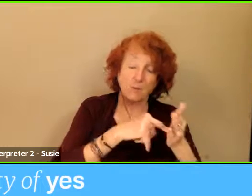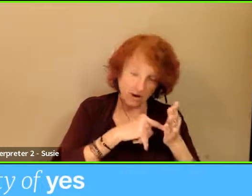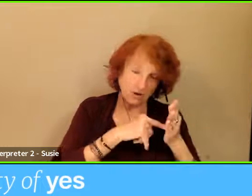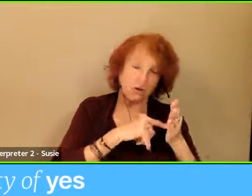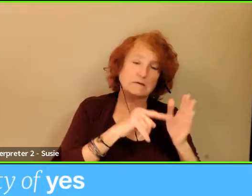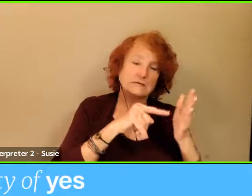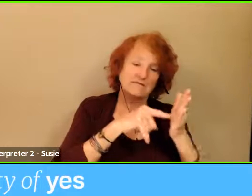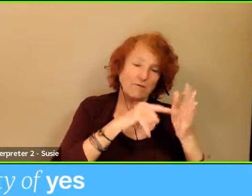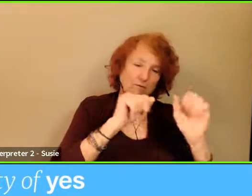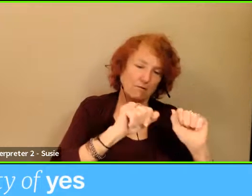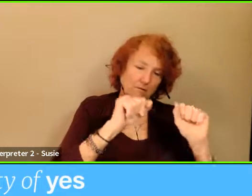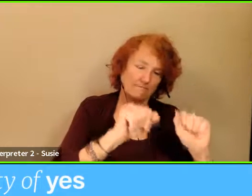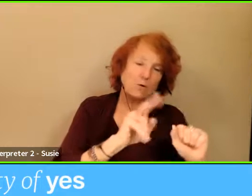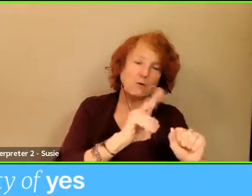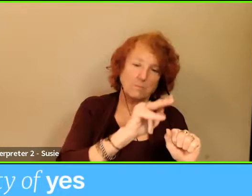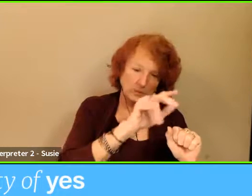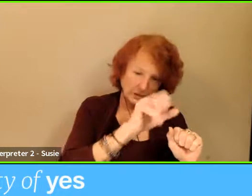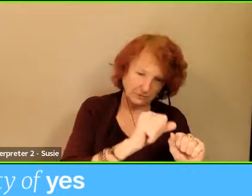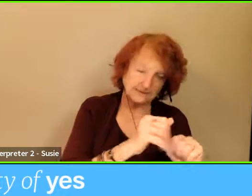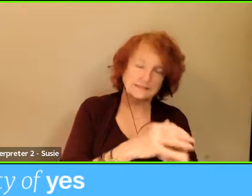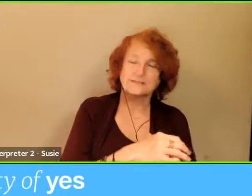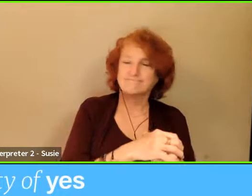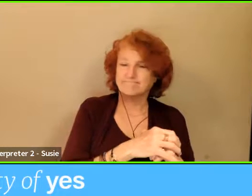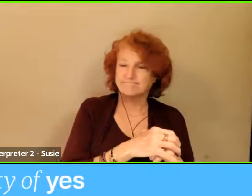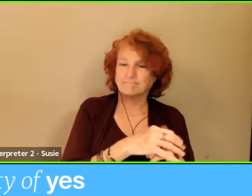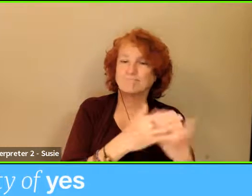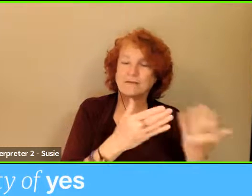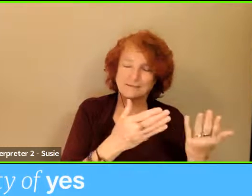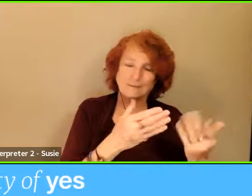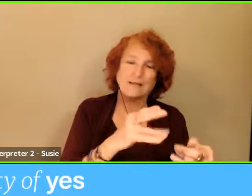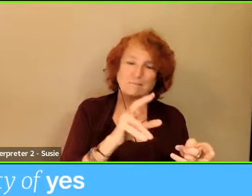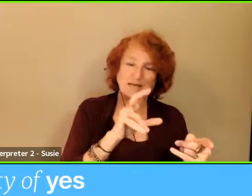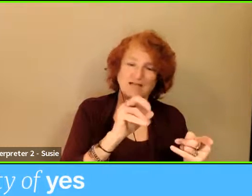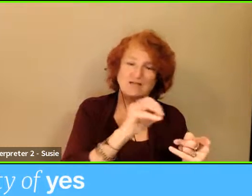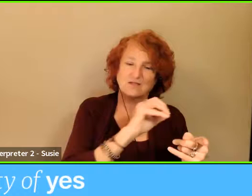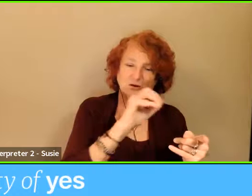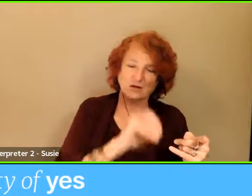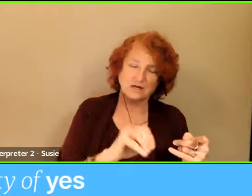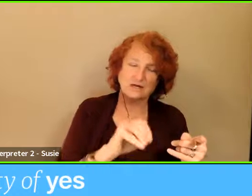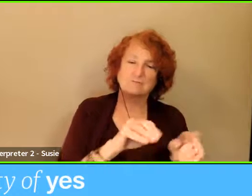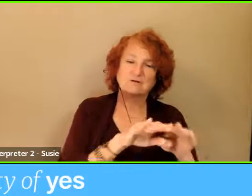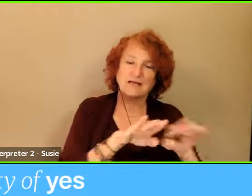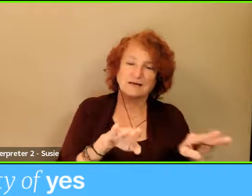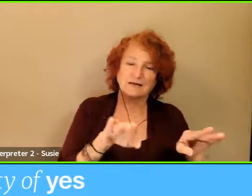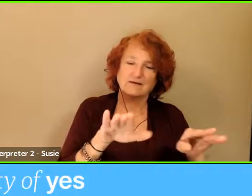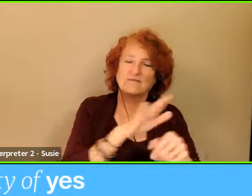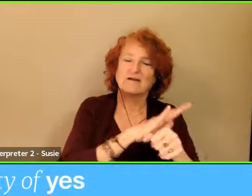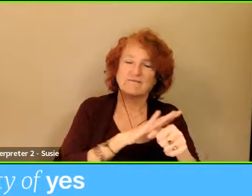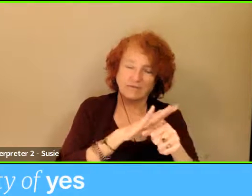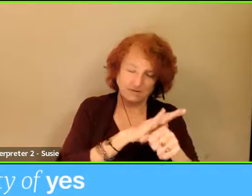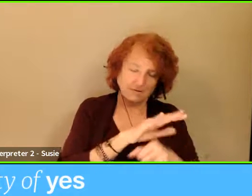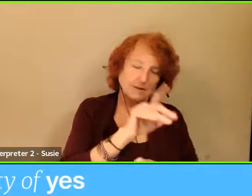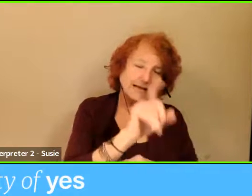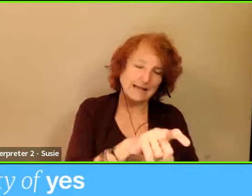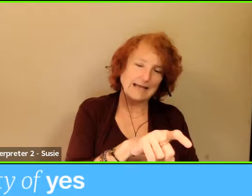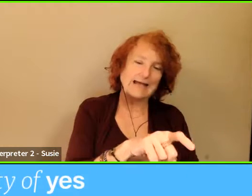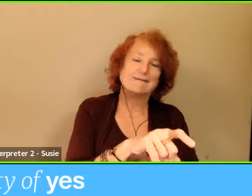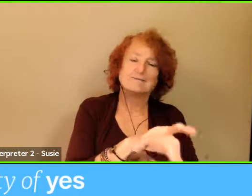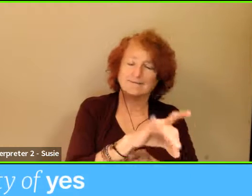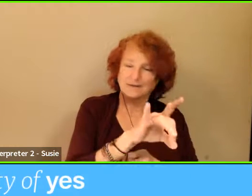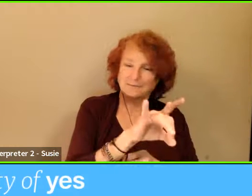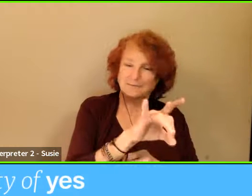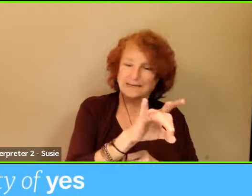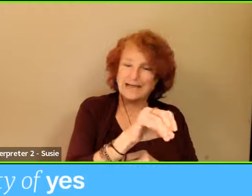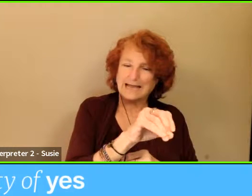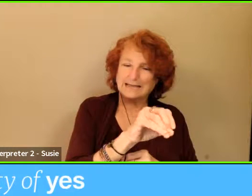referring to MIH option 2. So they would do 30% of the floor area would have to be about 80% AMI